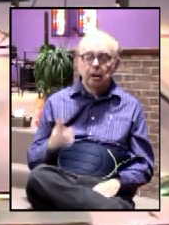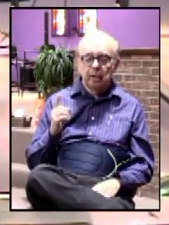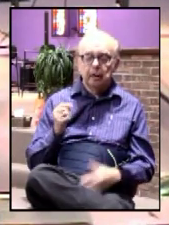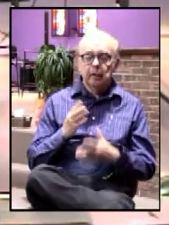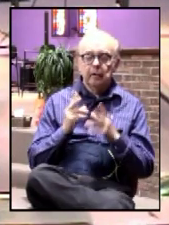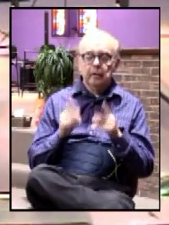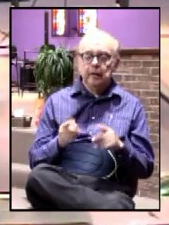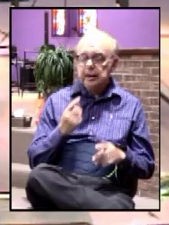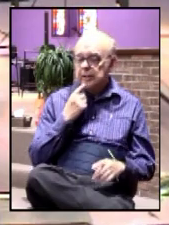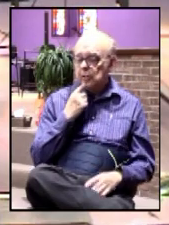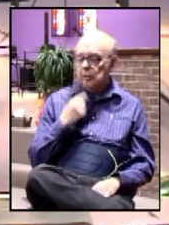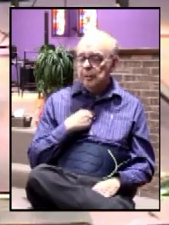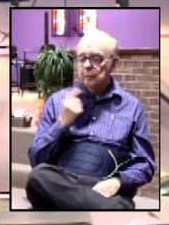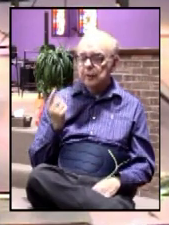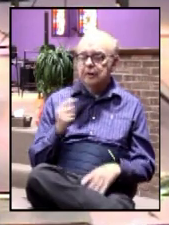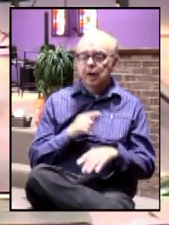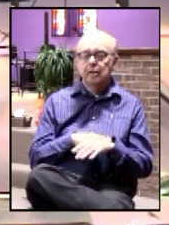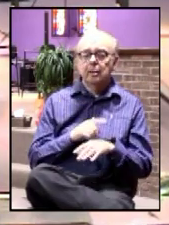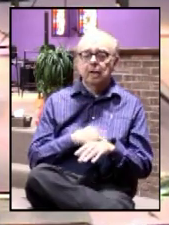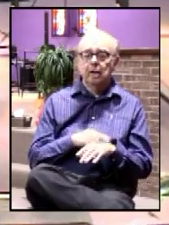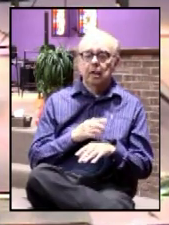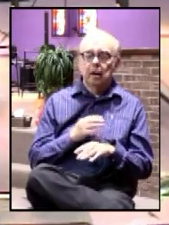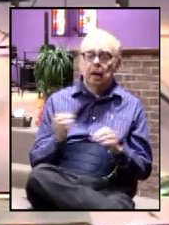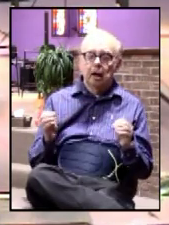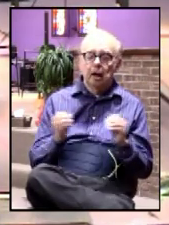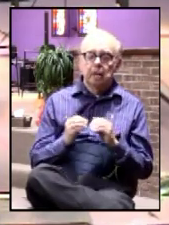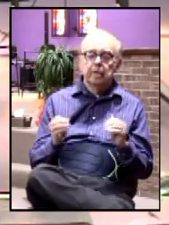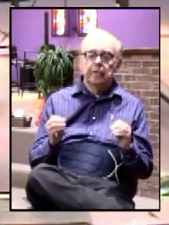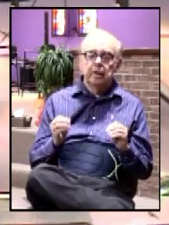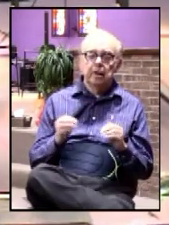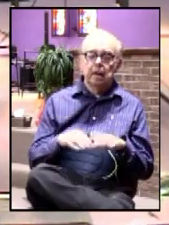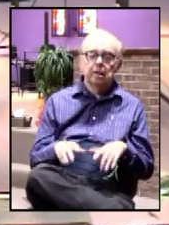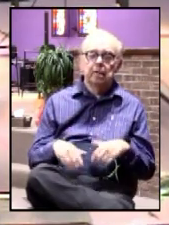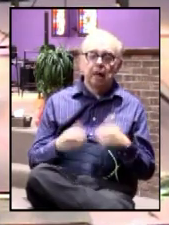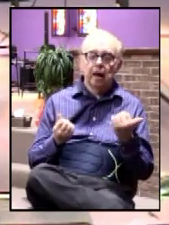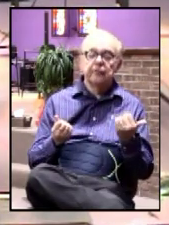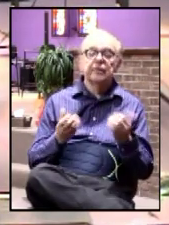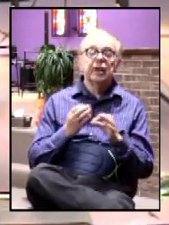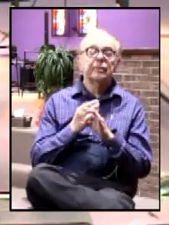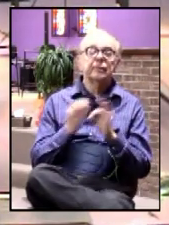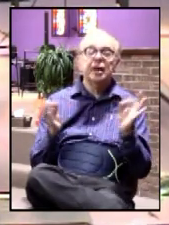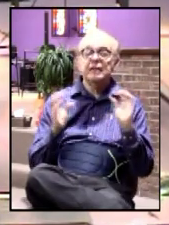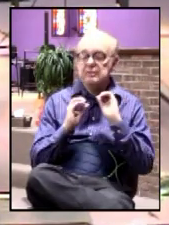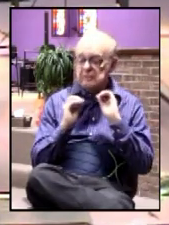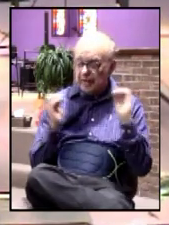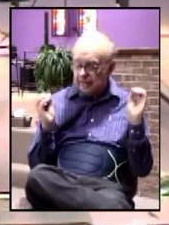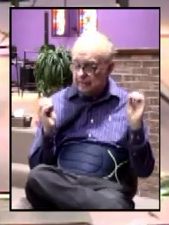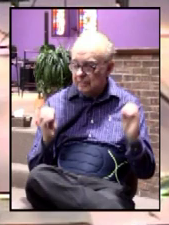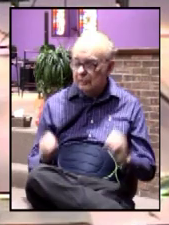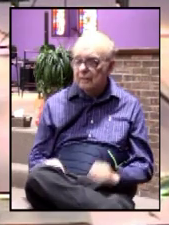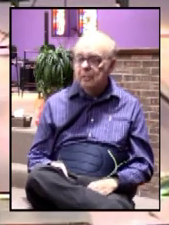I think it was somebody told me once, there is nothing in life free.